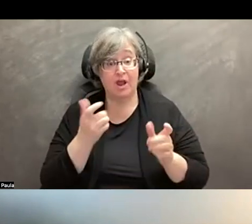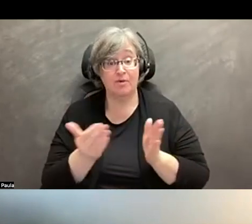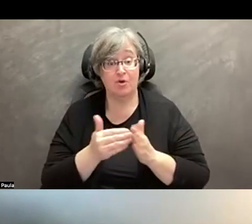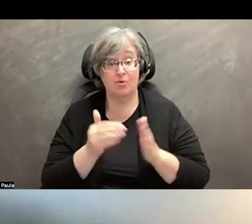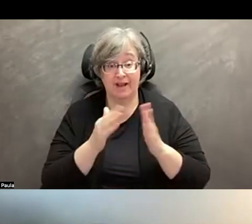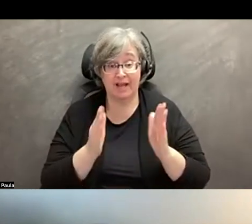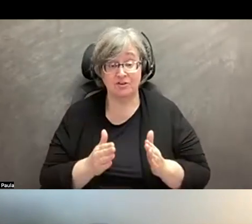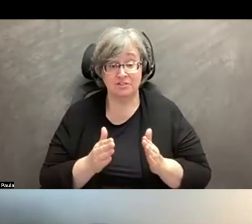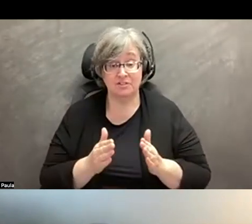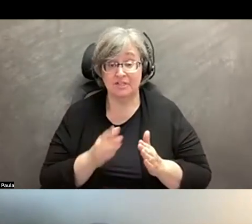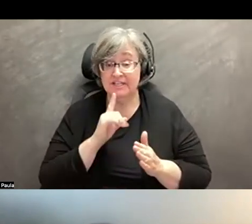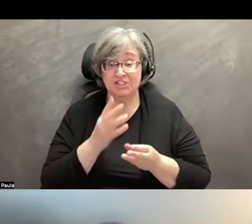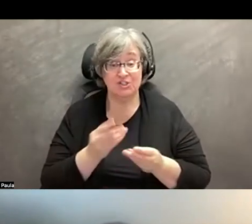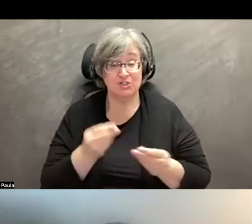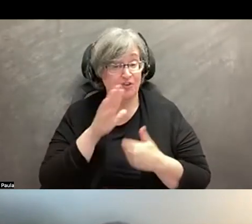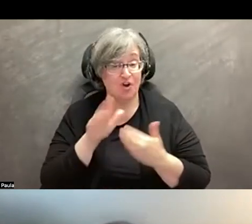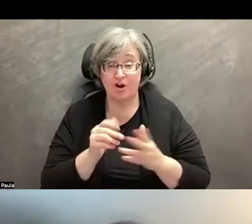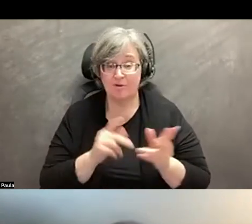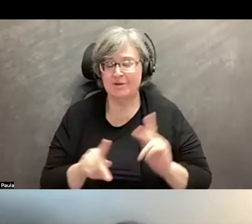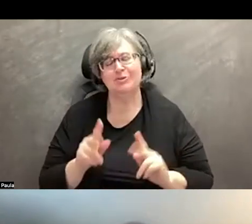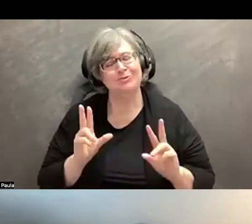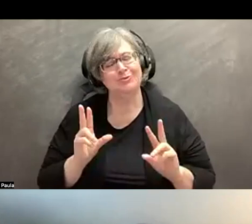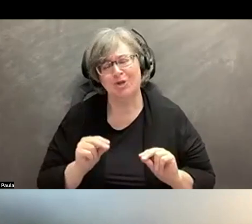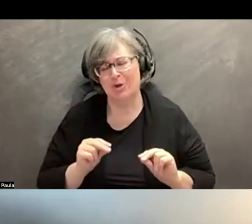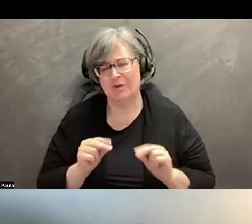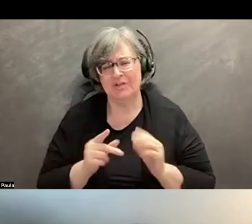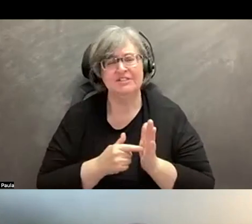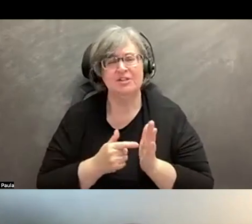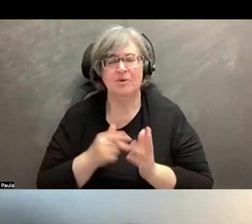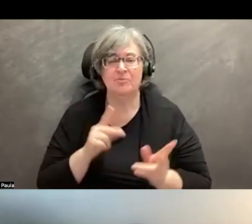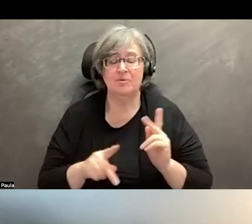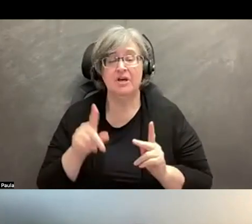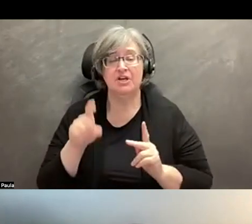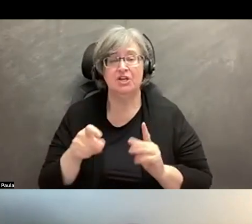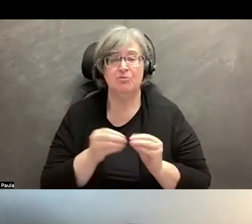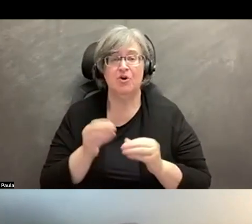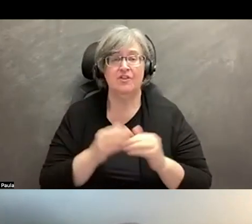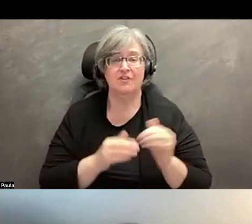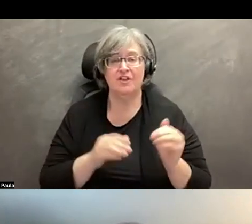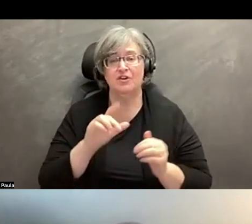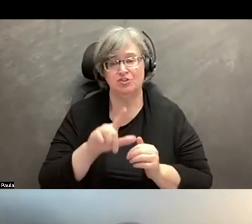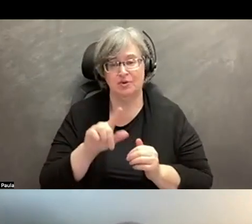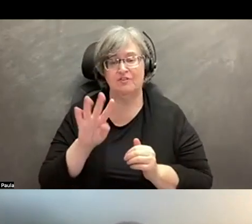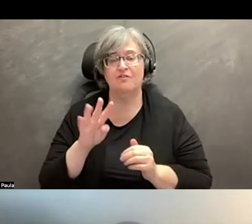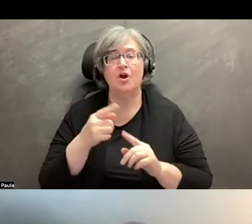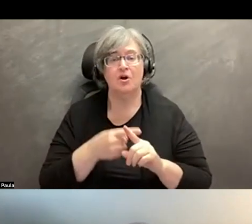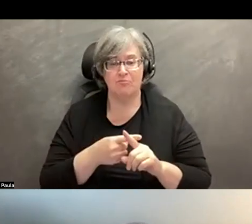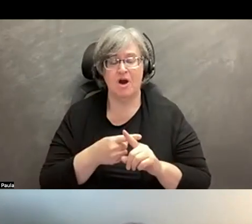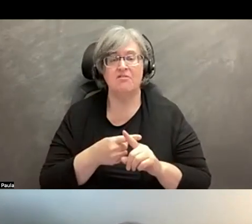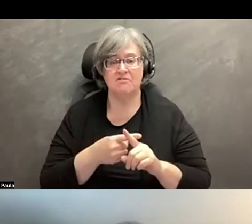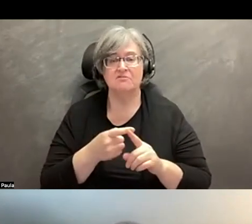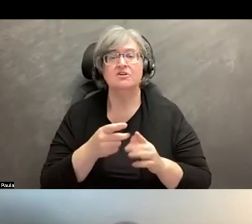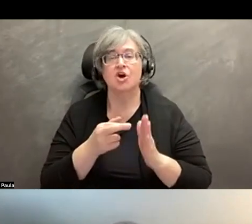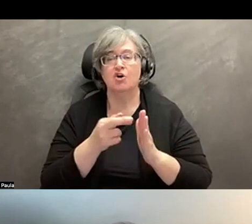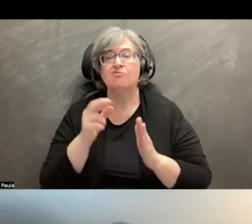a solution for all populations? No, because I think that sometimes people need more than even the 24-month regulatory period that's offered through